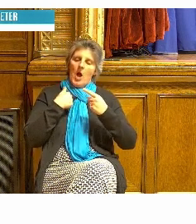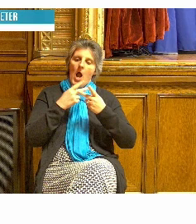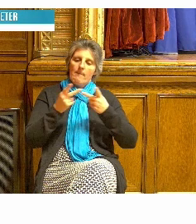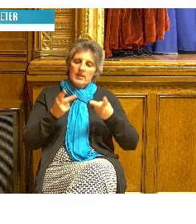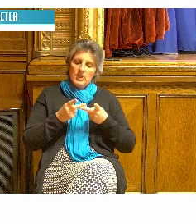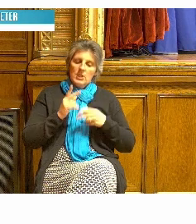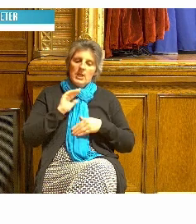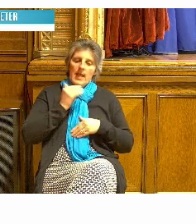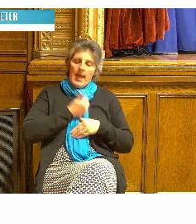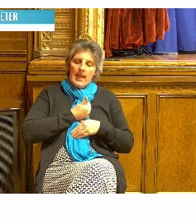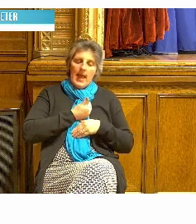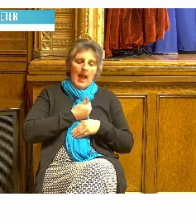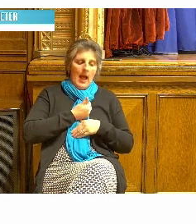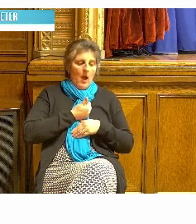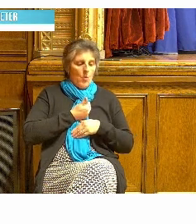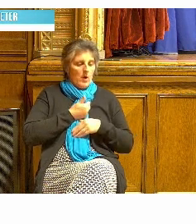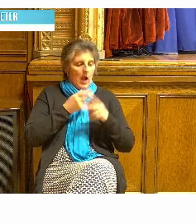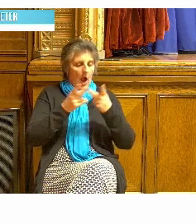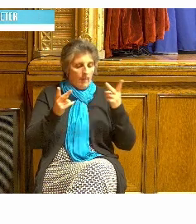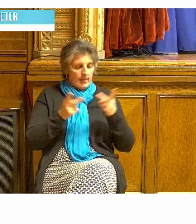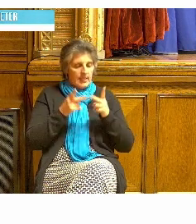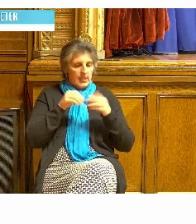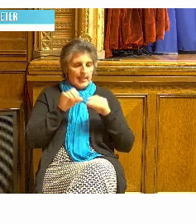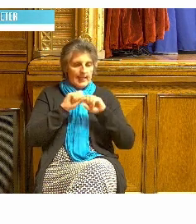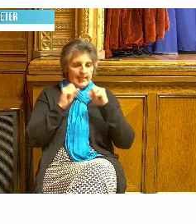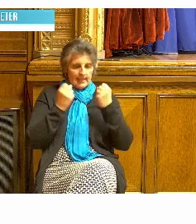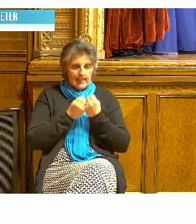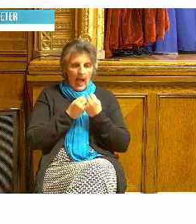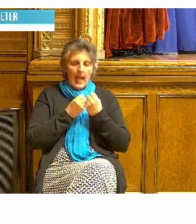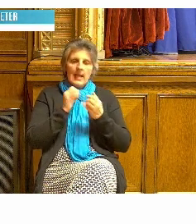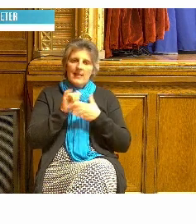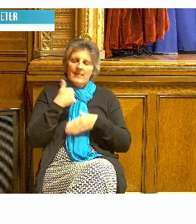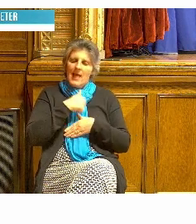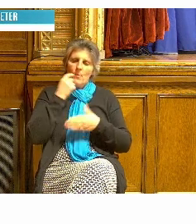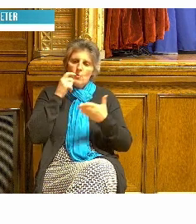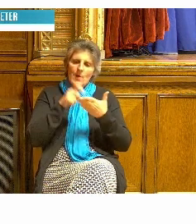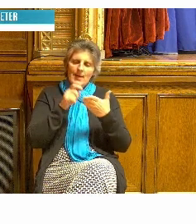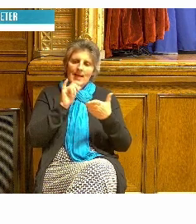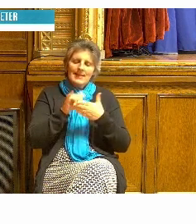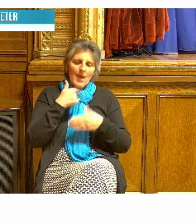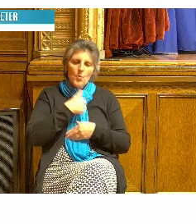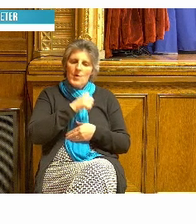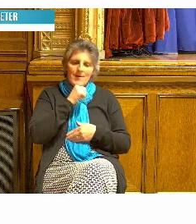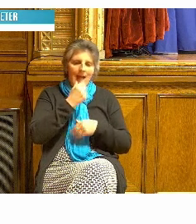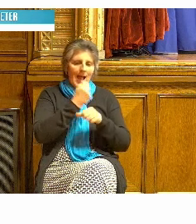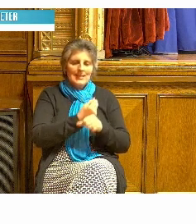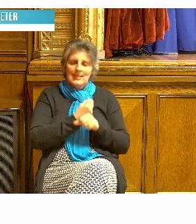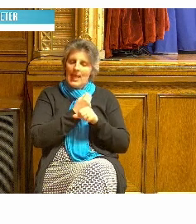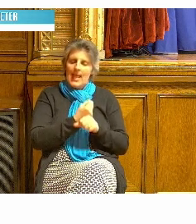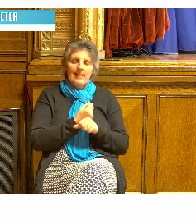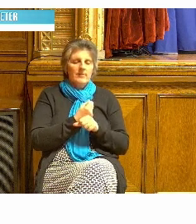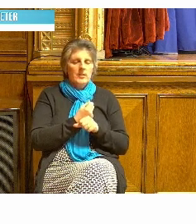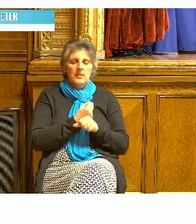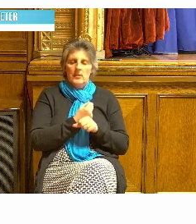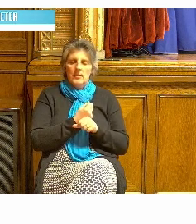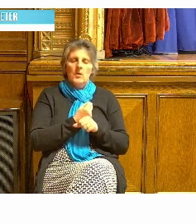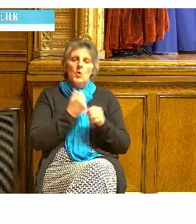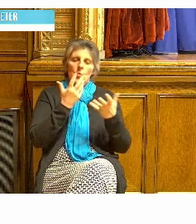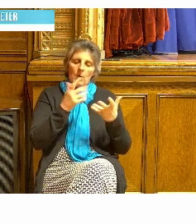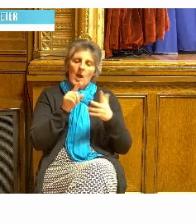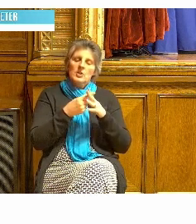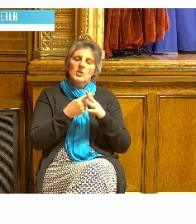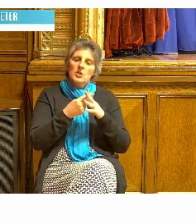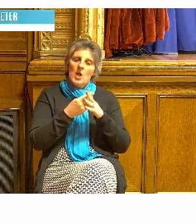and our position in this society, that we recognize that we're not slaves, that we want to start